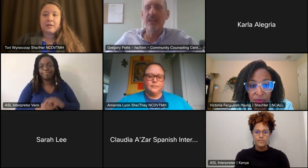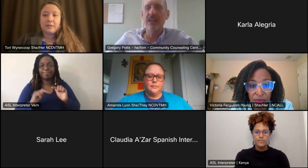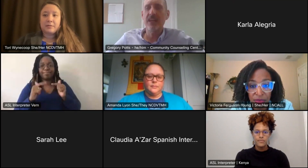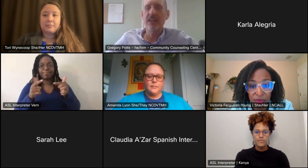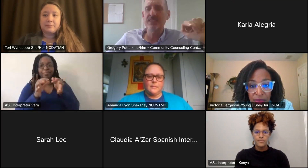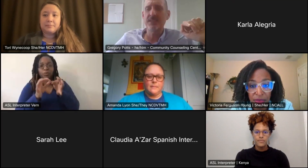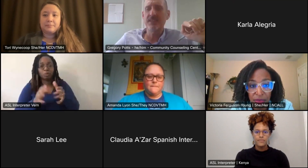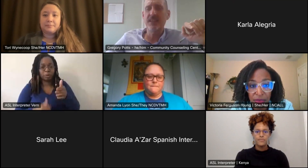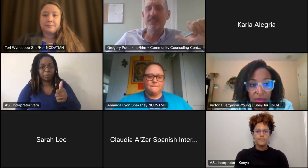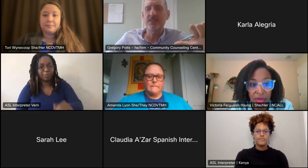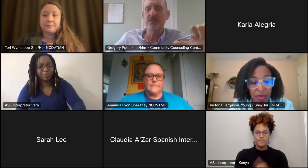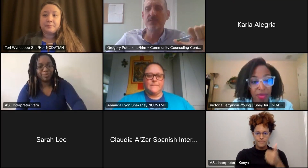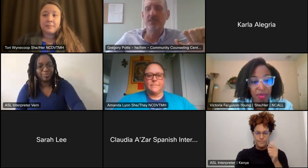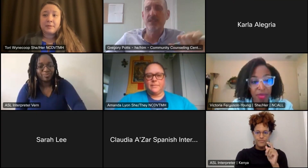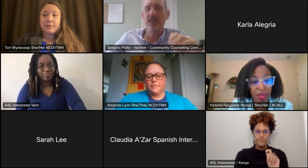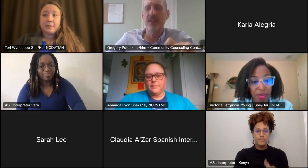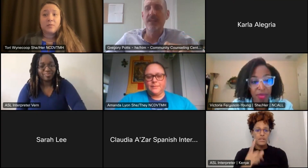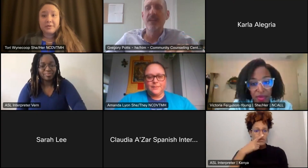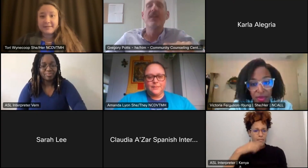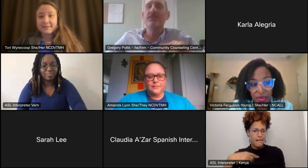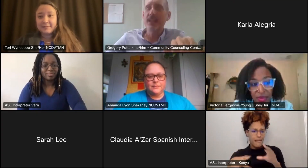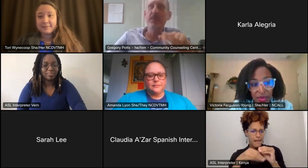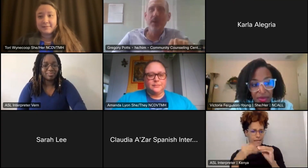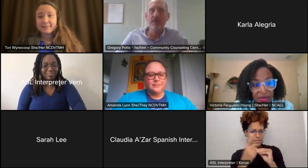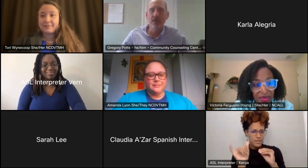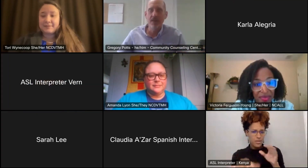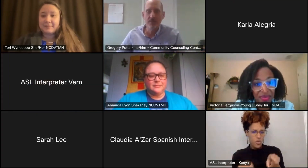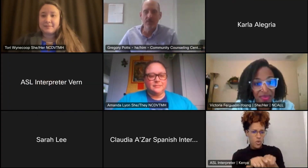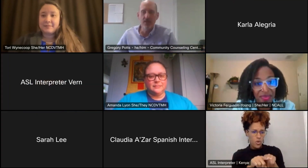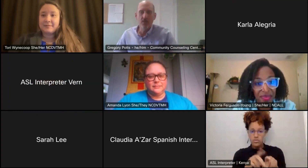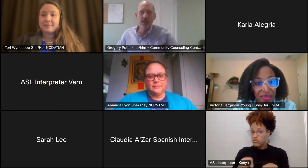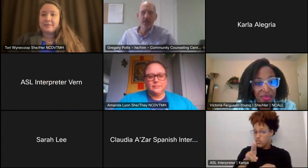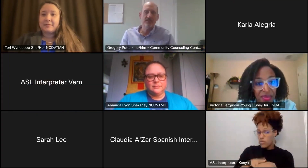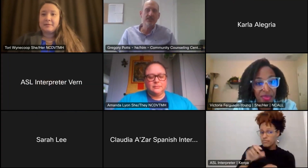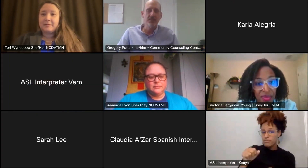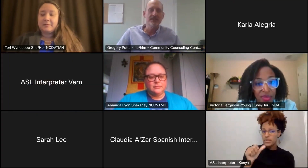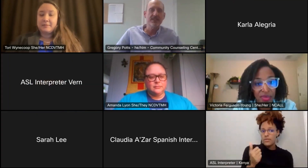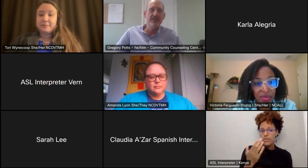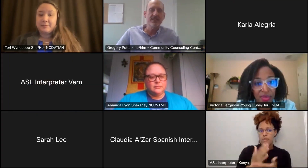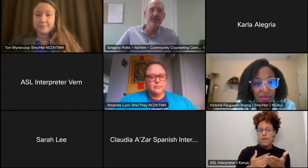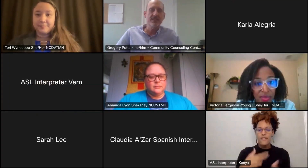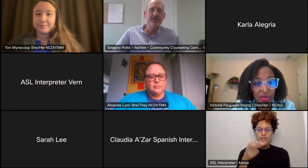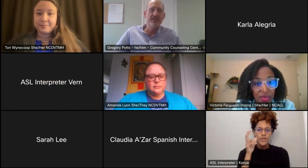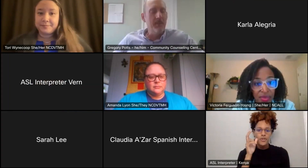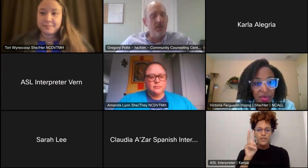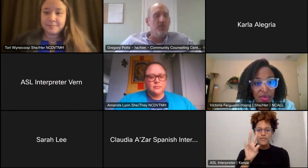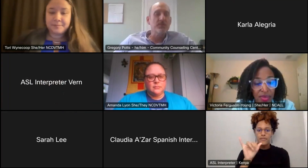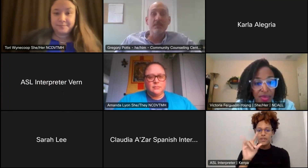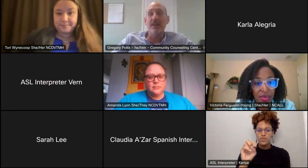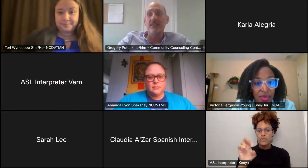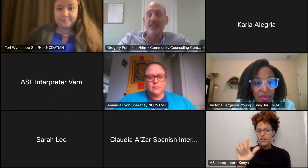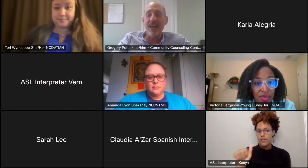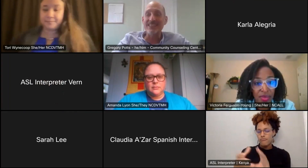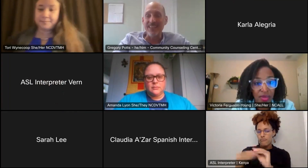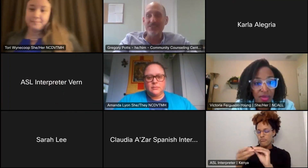Yeah, can I add something to that too? of Uh, course. There's another part of what I heard Victoria saying, which